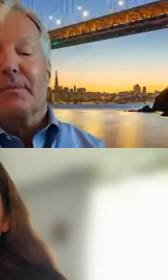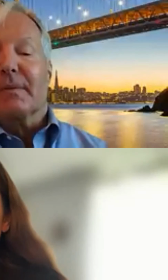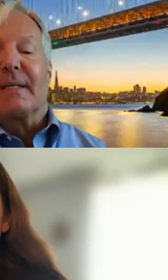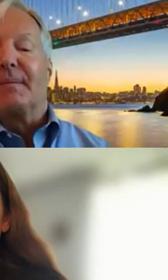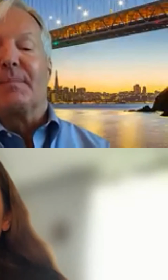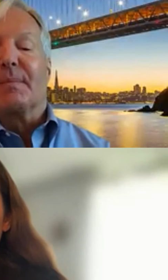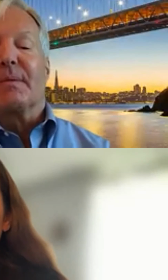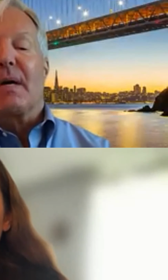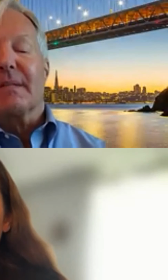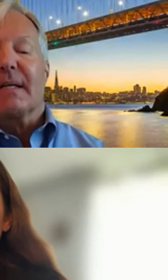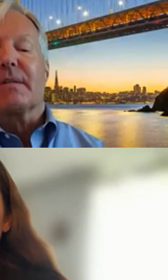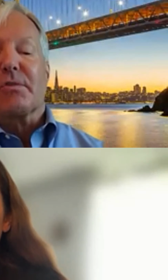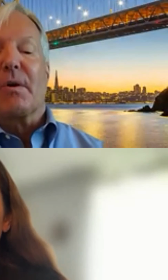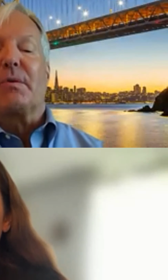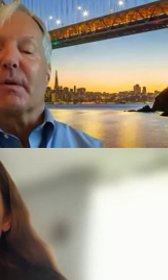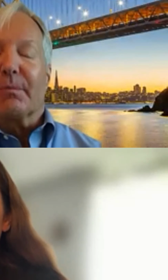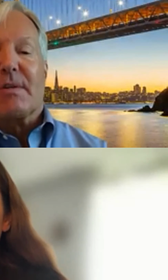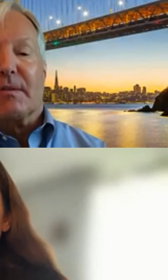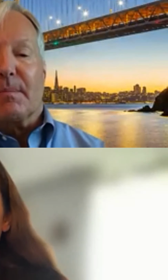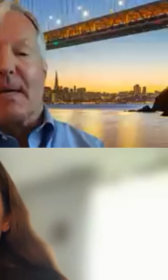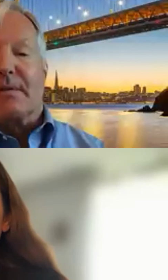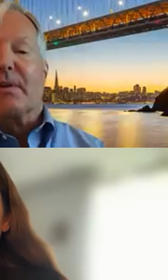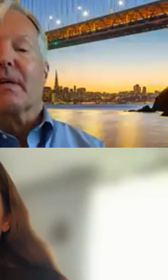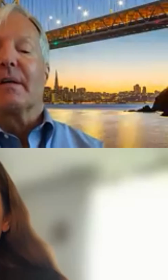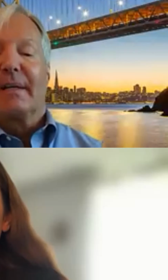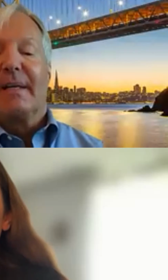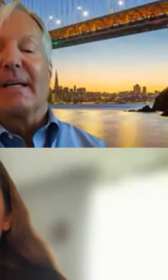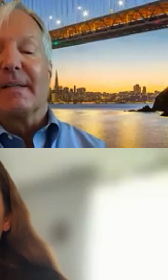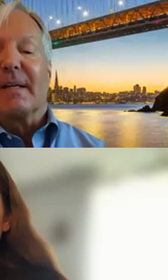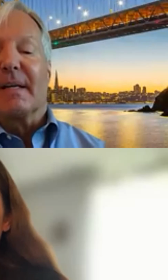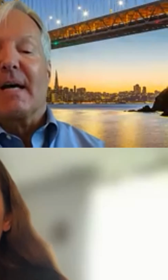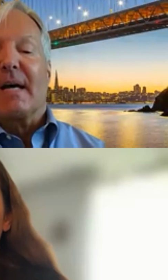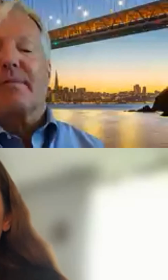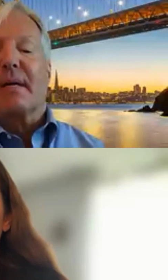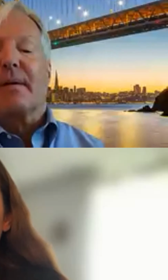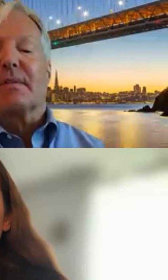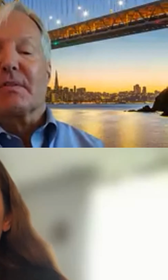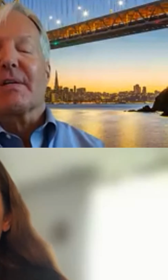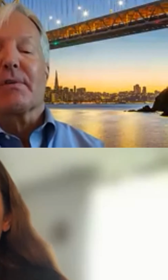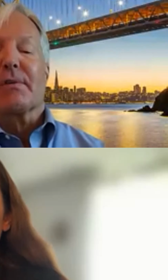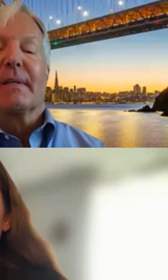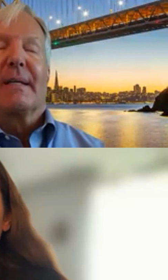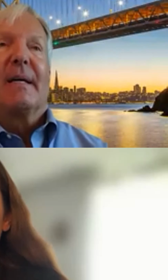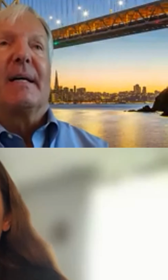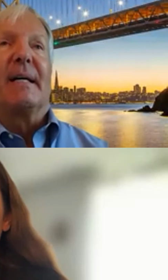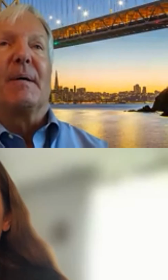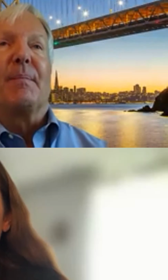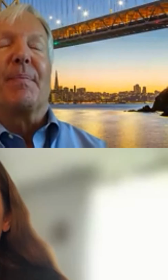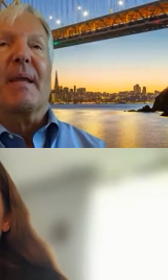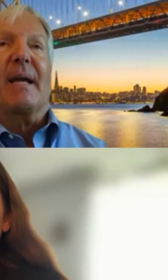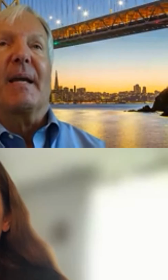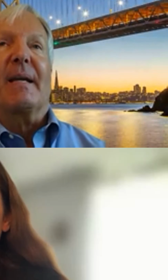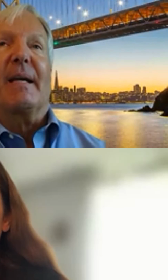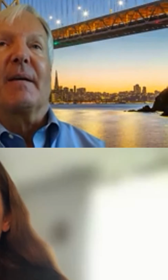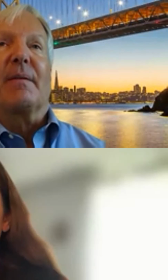impressive. You've got data to show you can reach out to managed care and have a discussion.